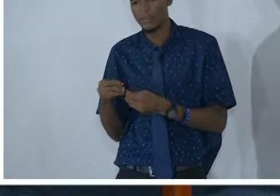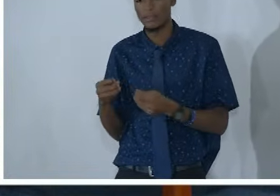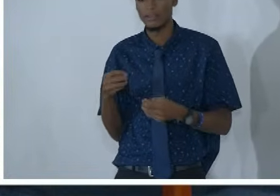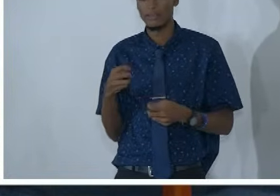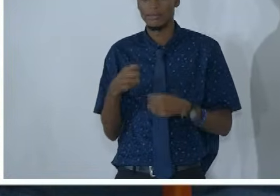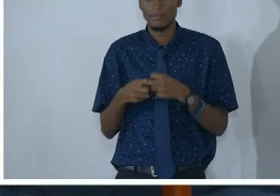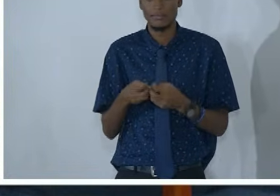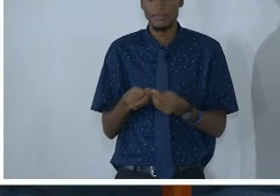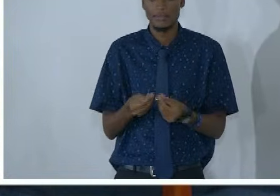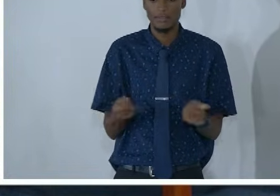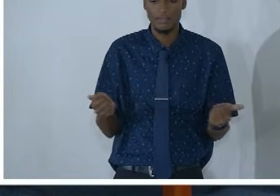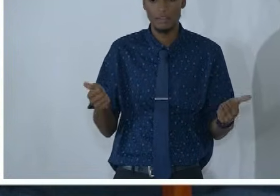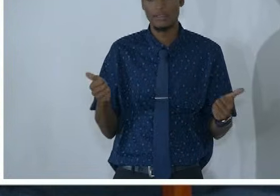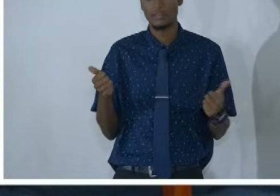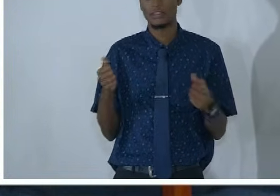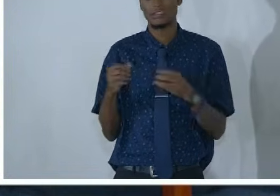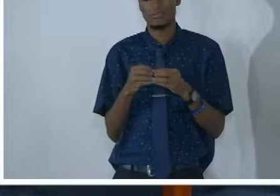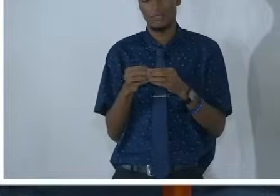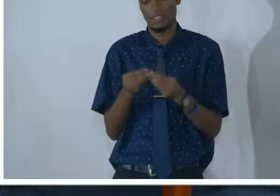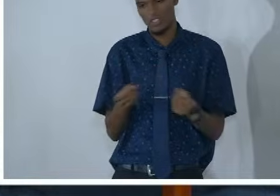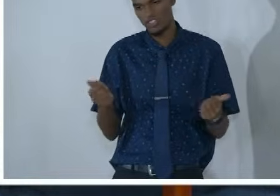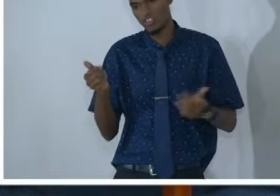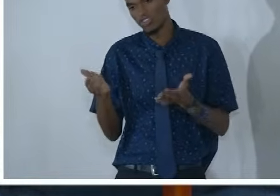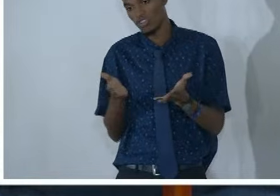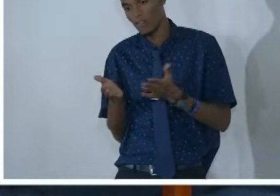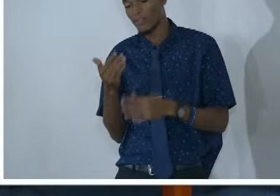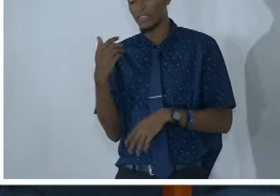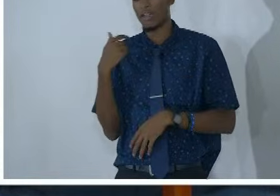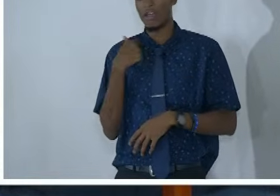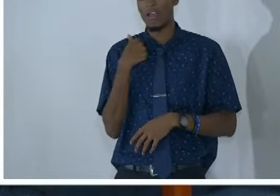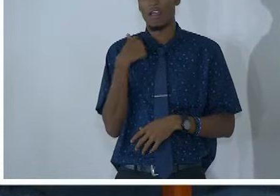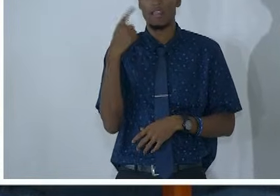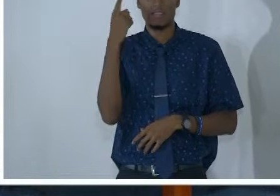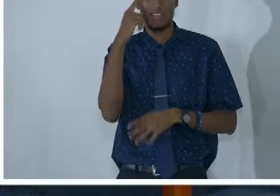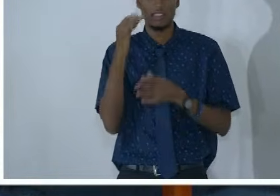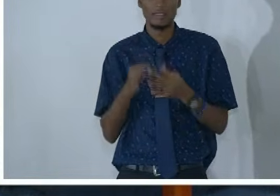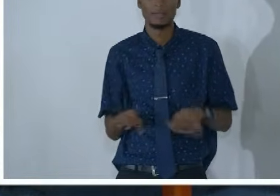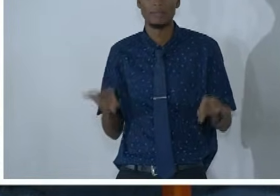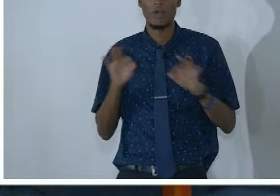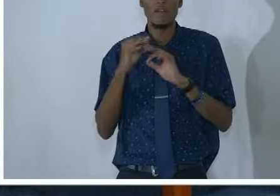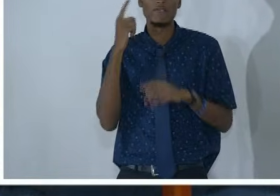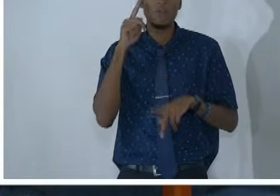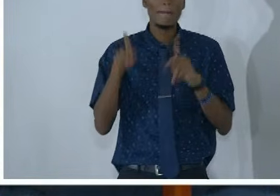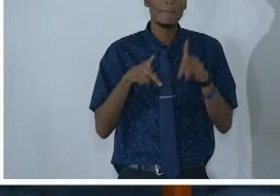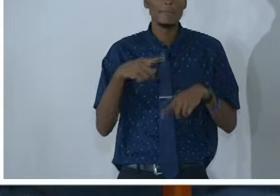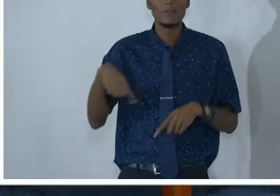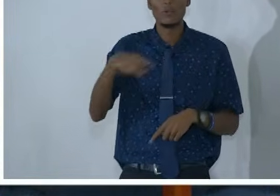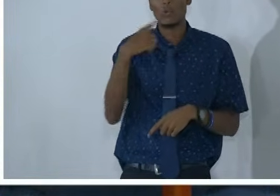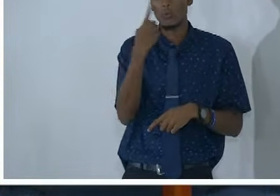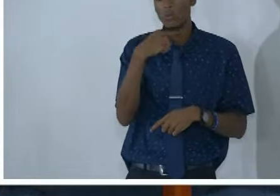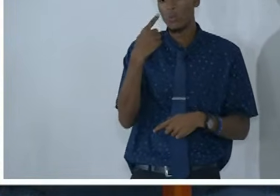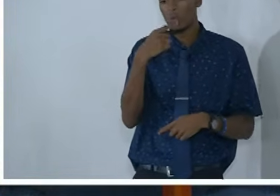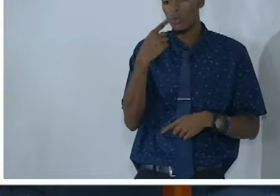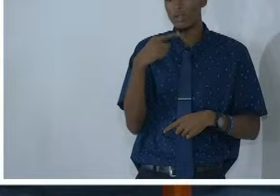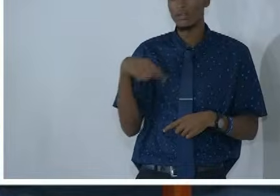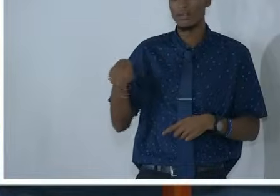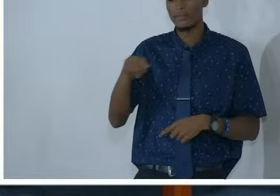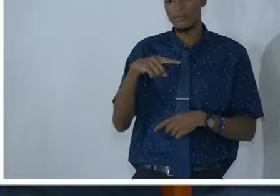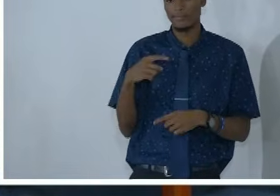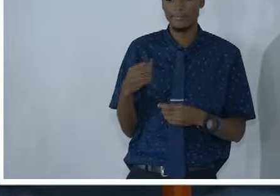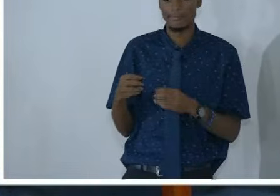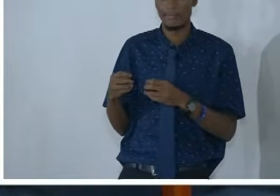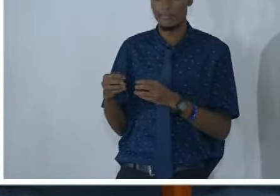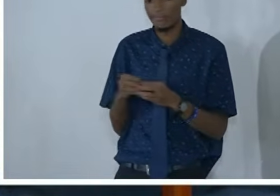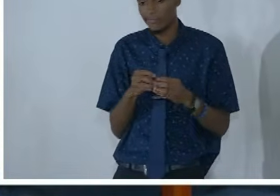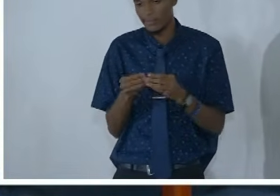services. And while I do think there's importance to having persons who are mediating legal